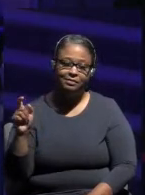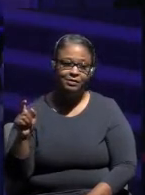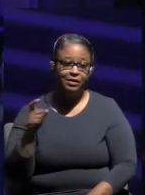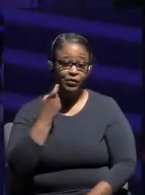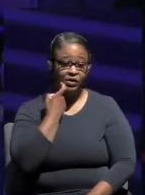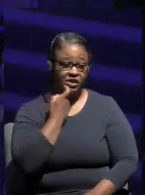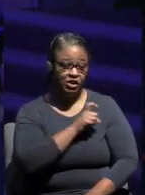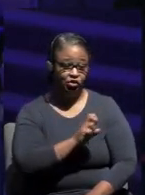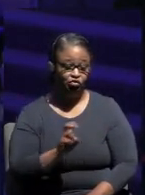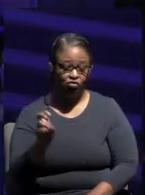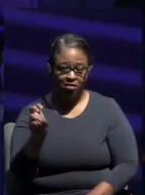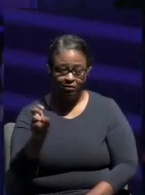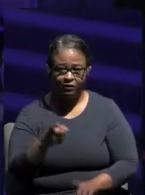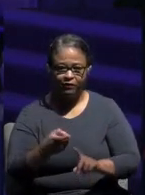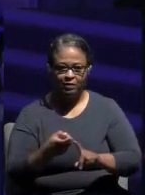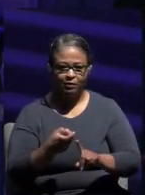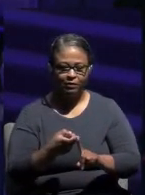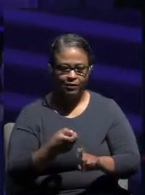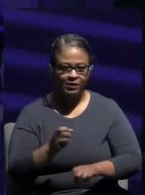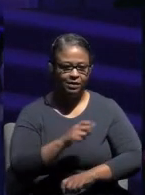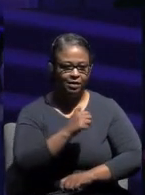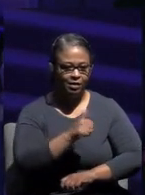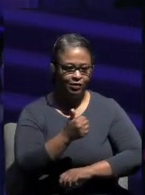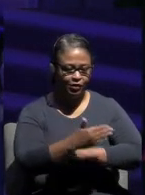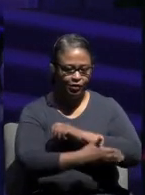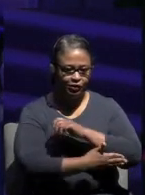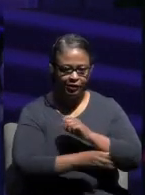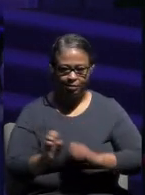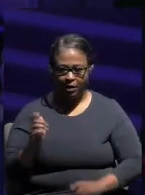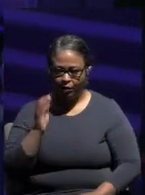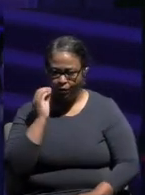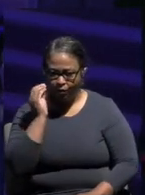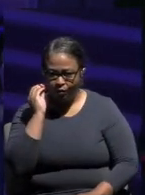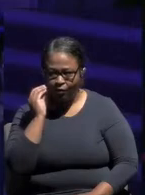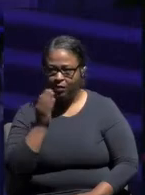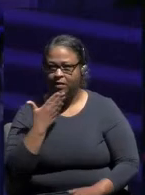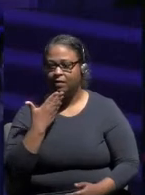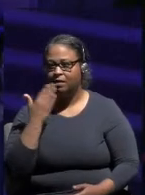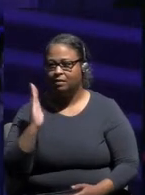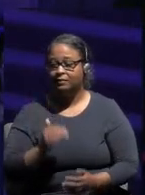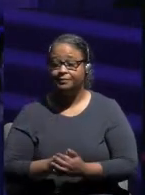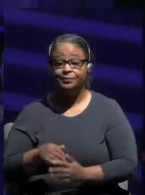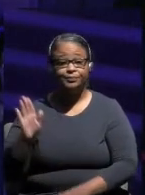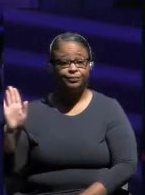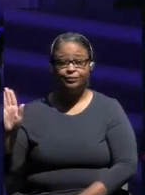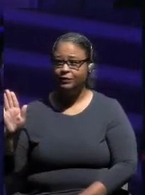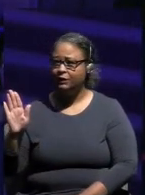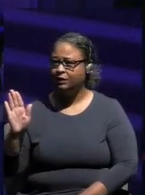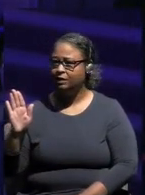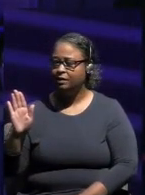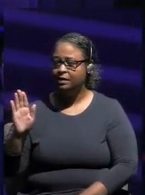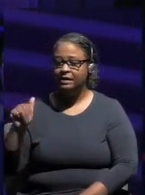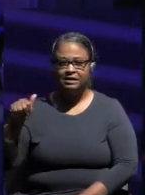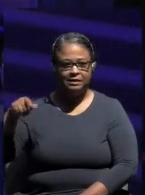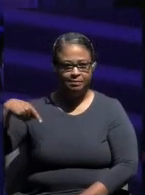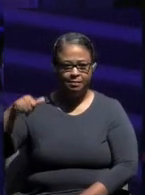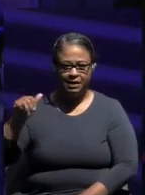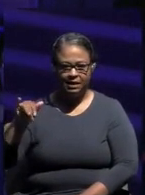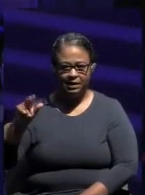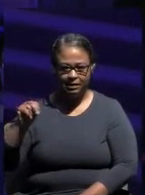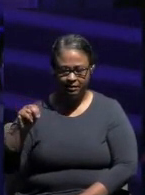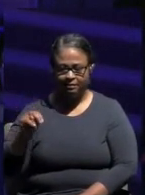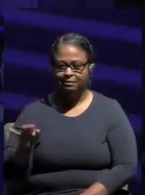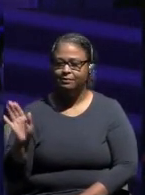life. Amen. But Brother Lonnie is dealing with some challenges that looks